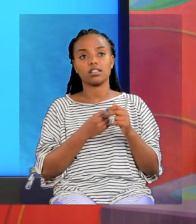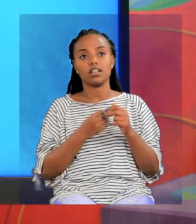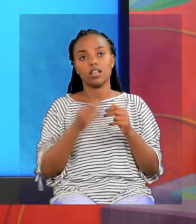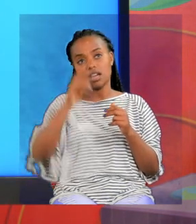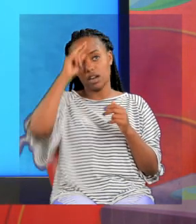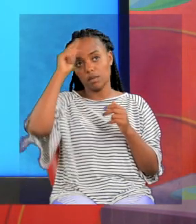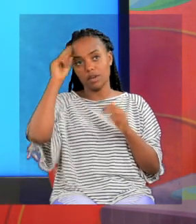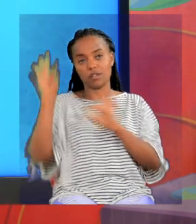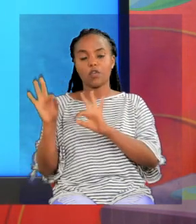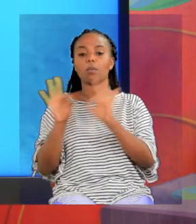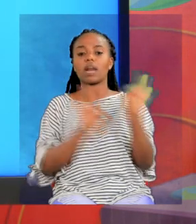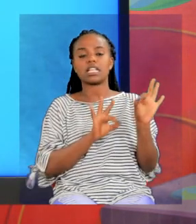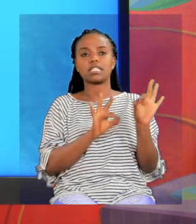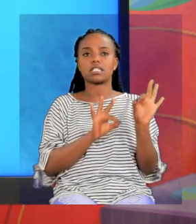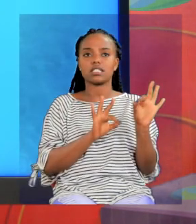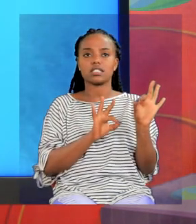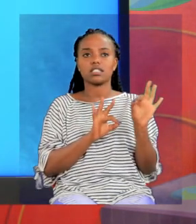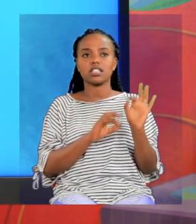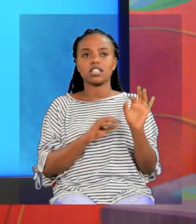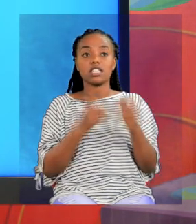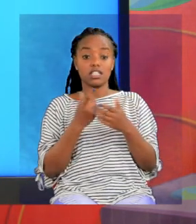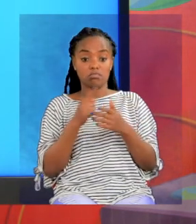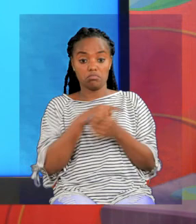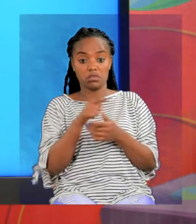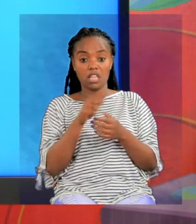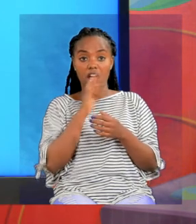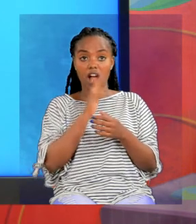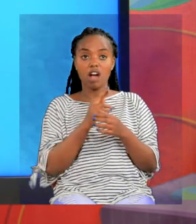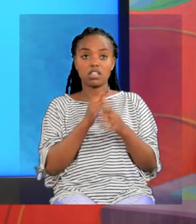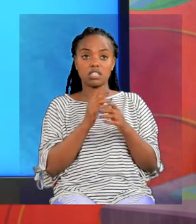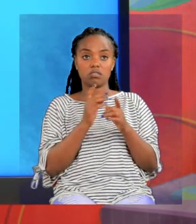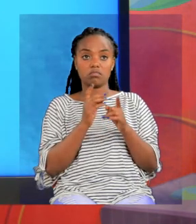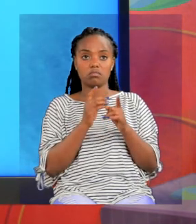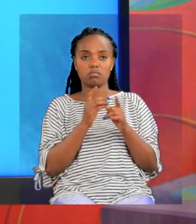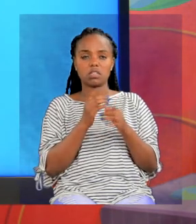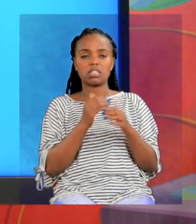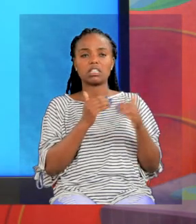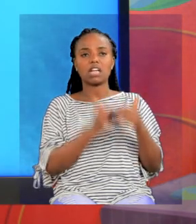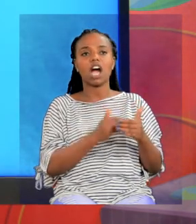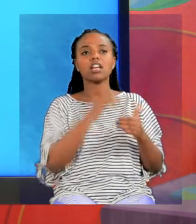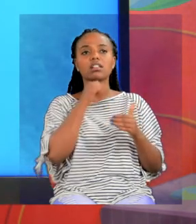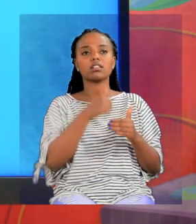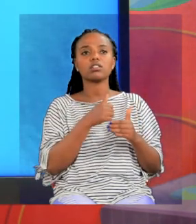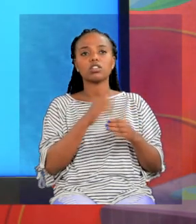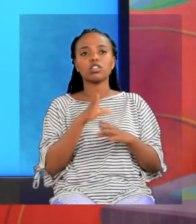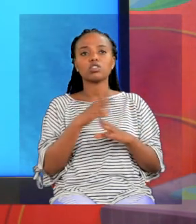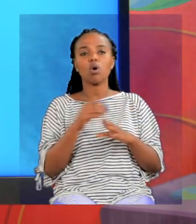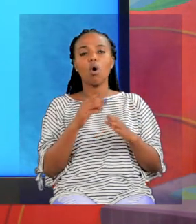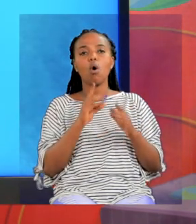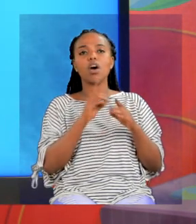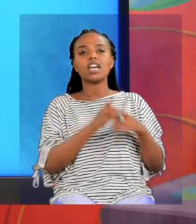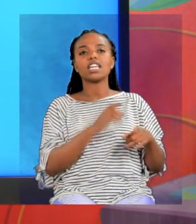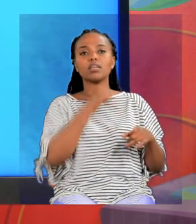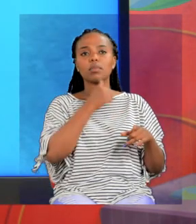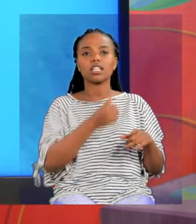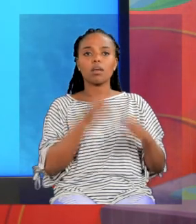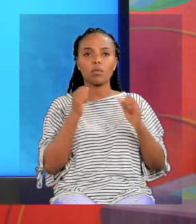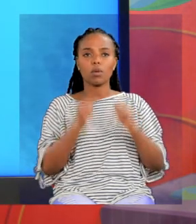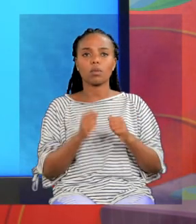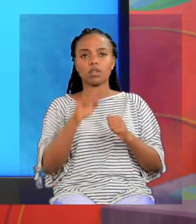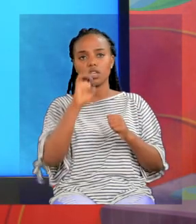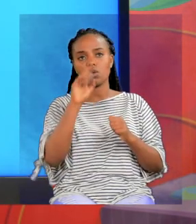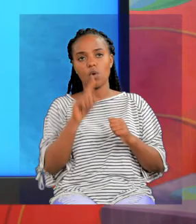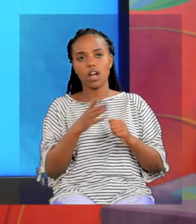replaced. So they are independent events. For independent events, probability of E1 and E2 is